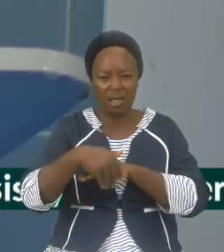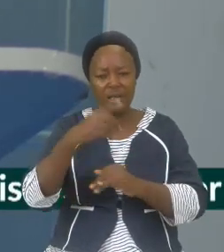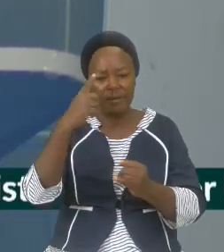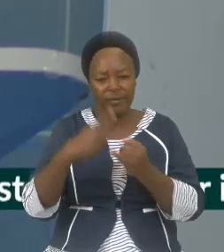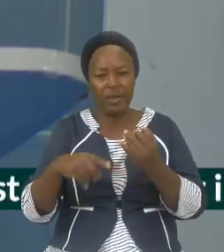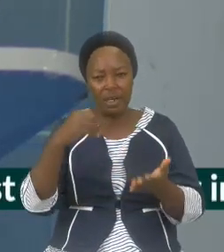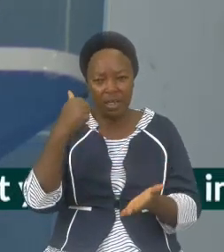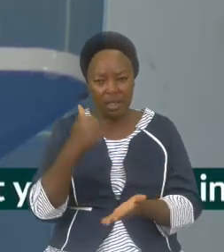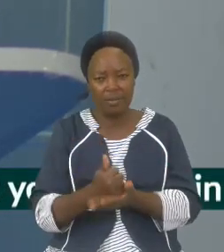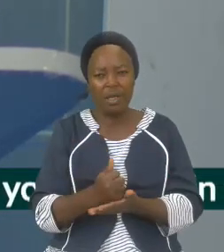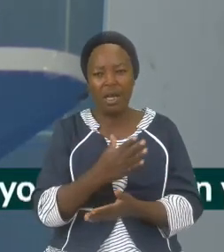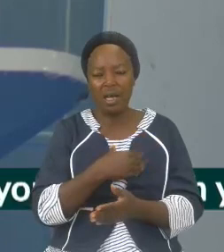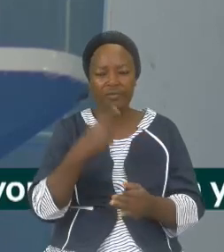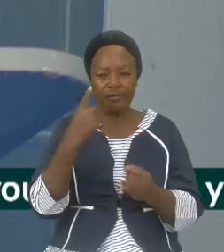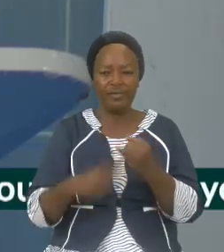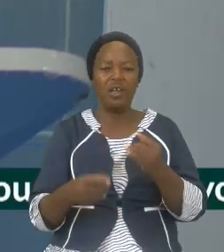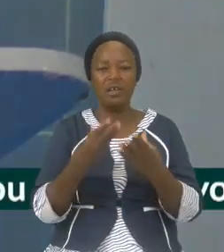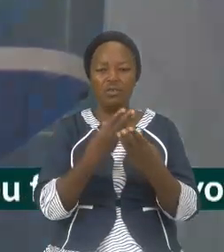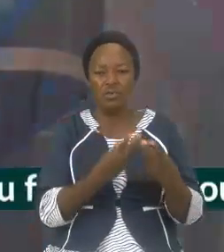final solution.